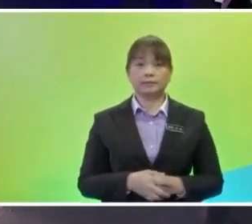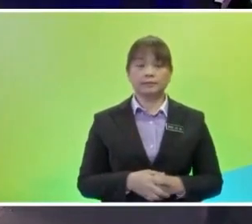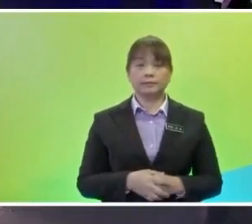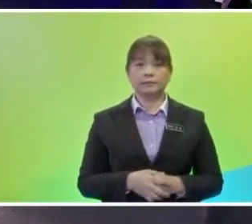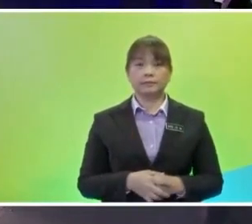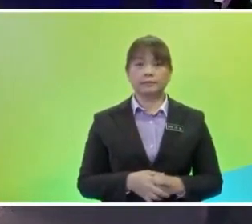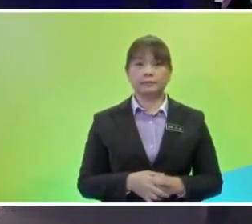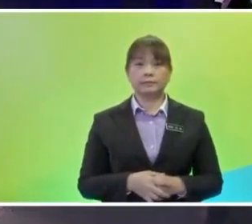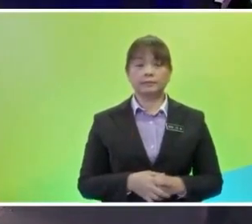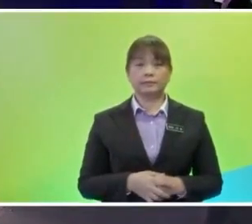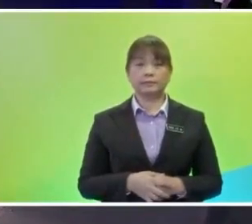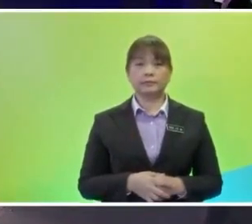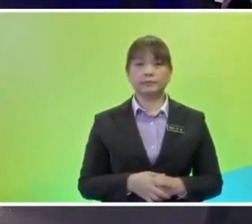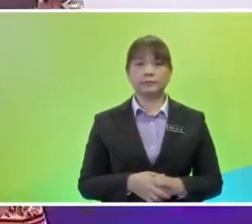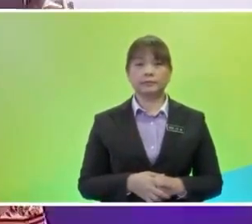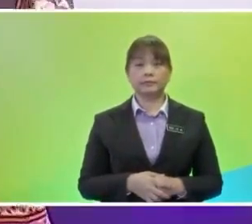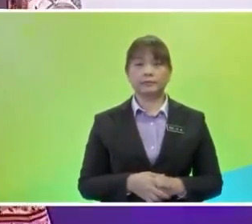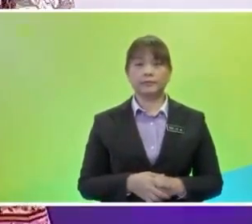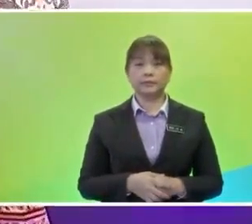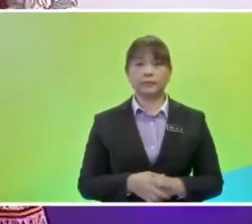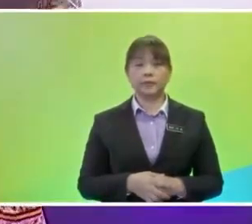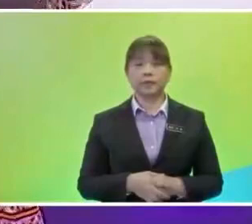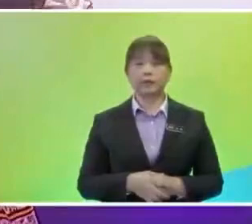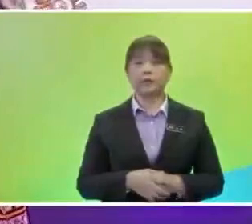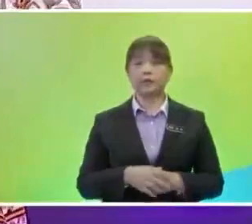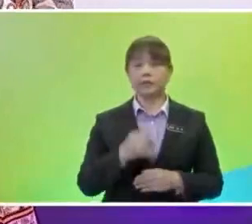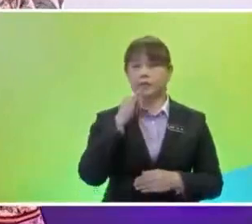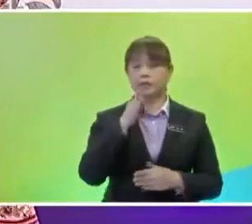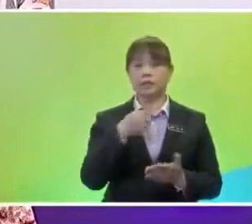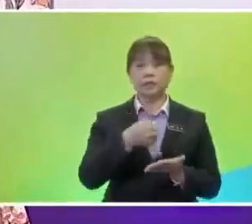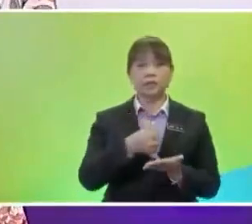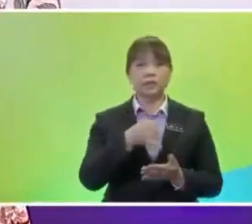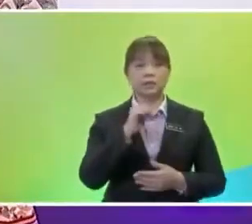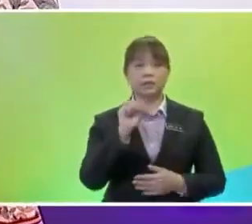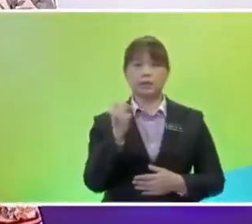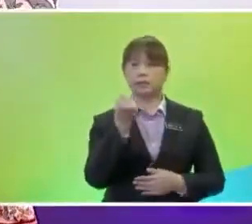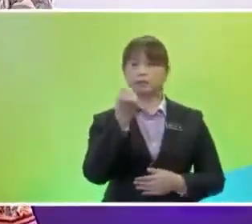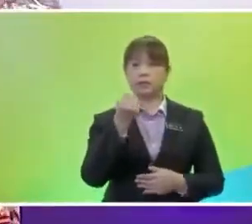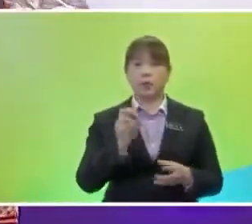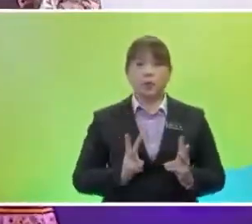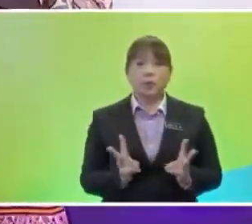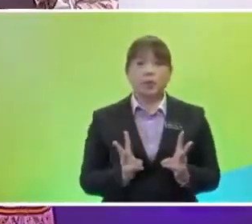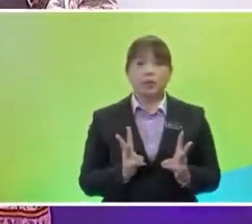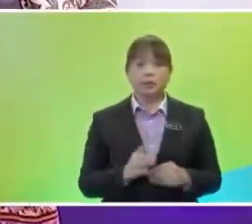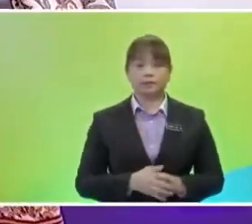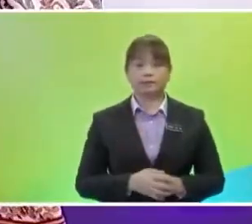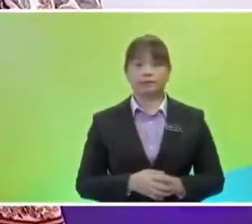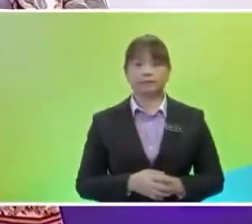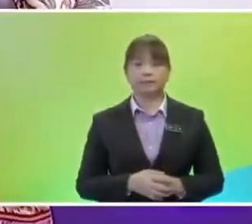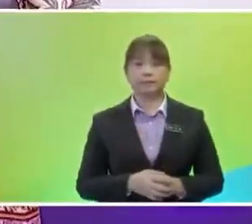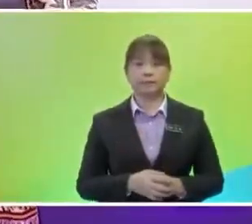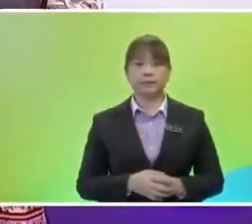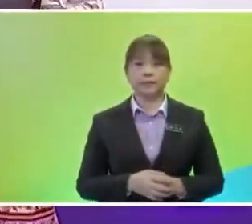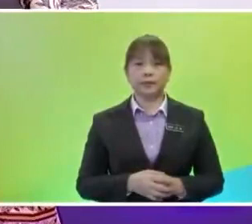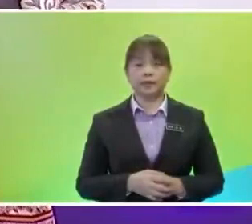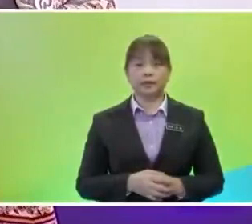snowmobile only. Okay. And then it's winter, it's cold and everything. So it's the scariest experience. Mm-mm. Okay, let's move on to the next